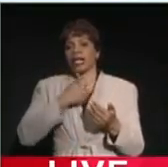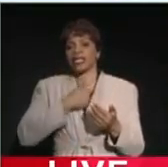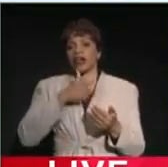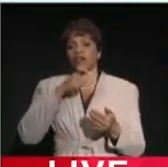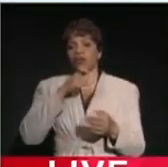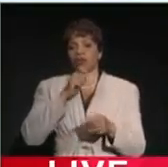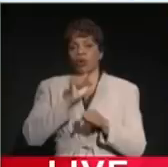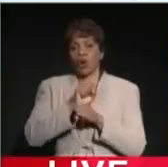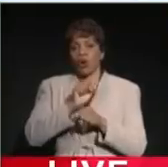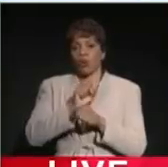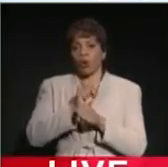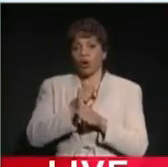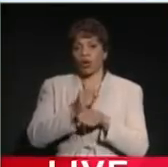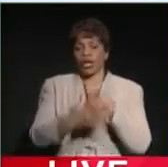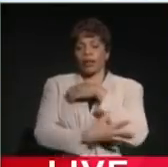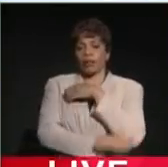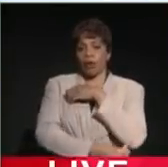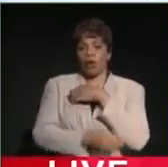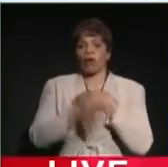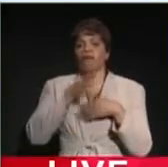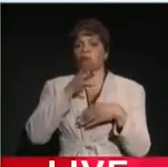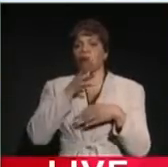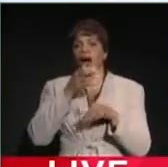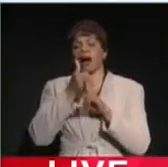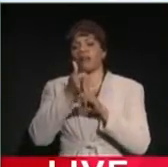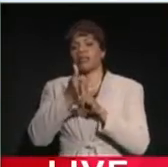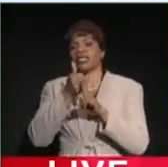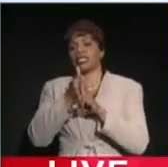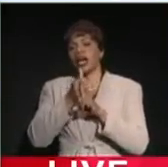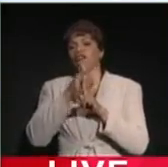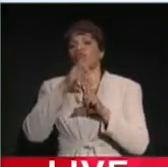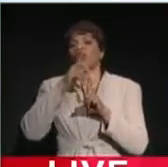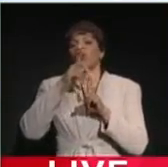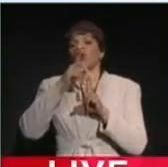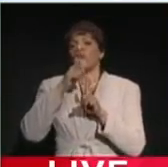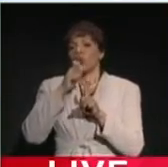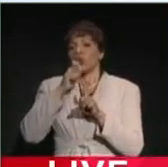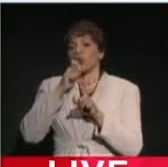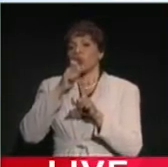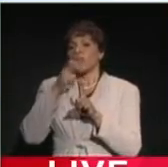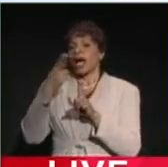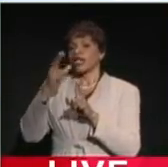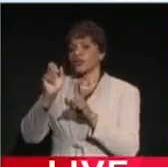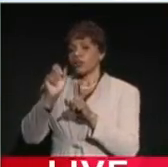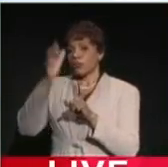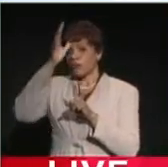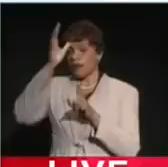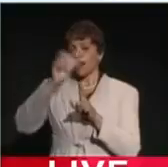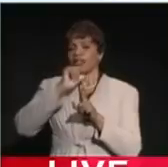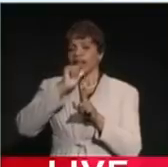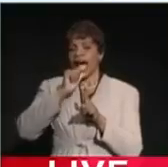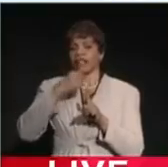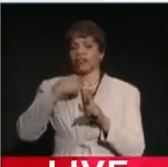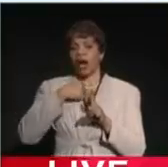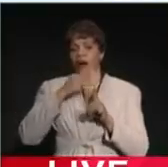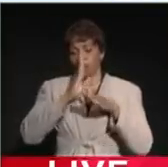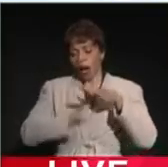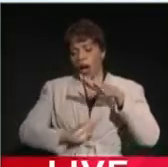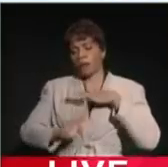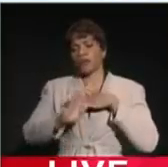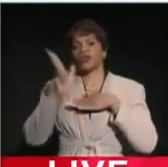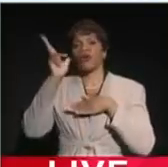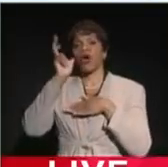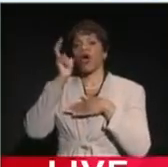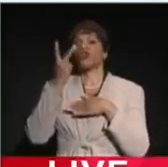got out of high school and a dad who didn't, find himself on a stage like this tonight. So I'm incredibly honored and humbled. We heard two